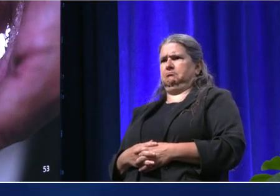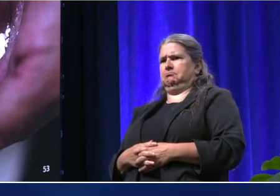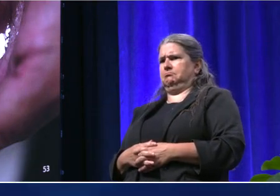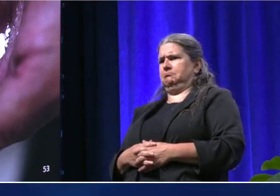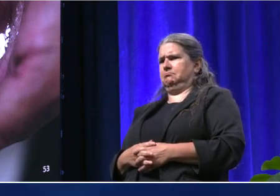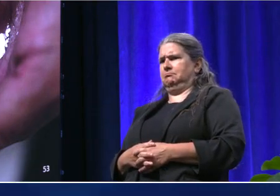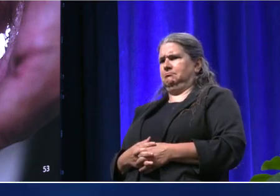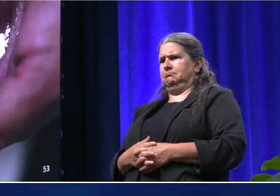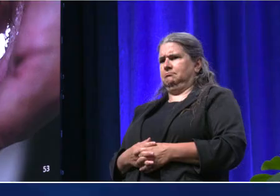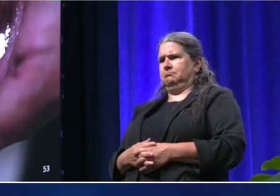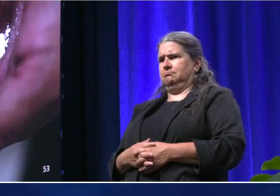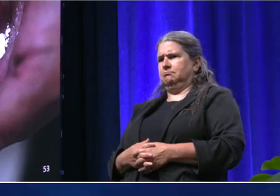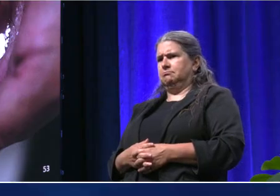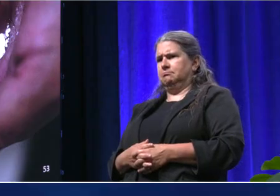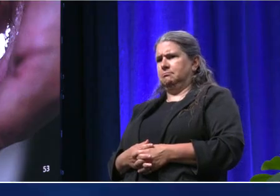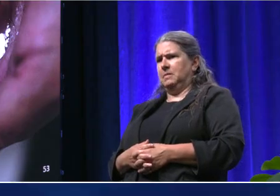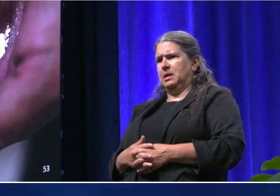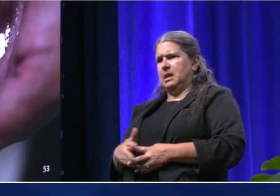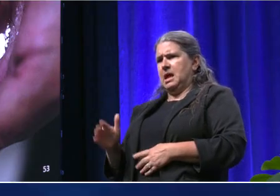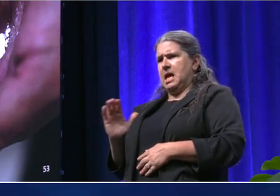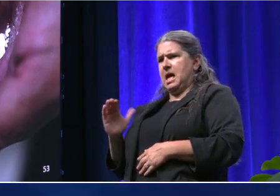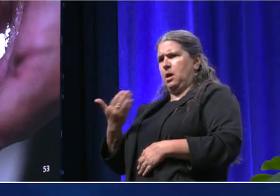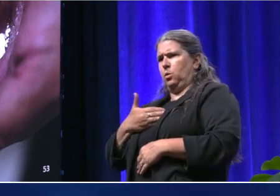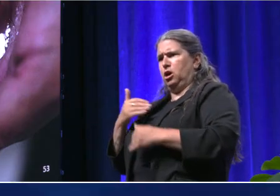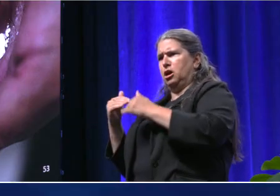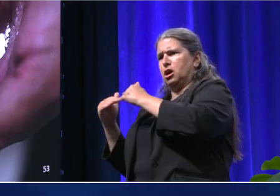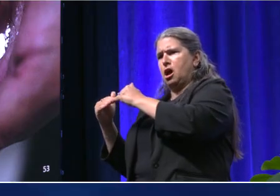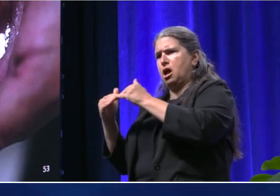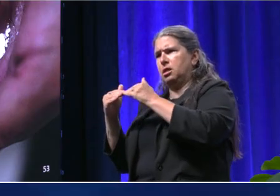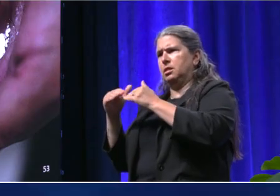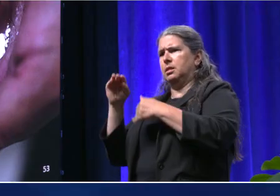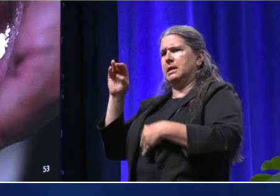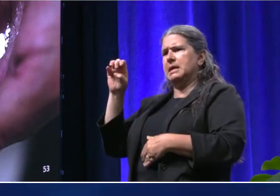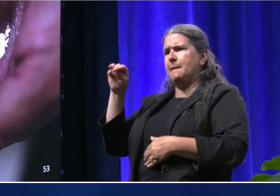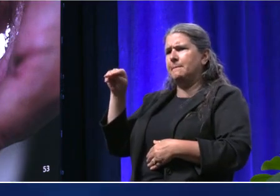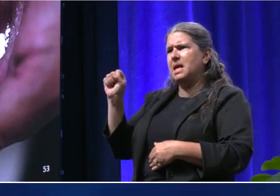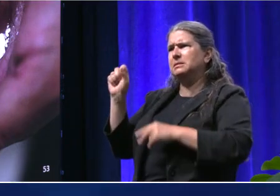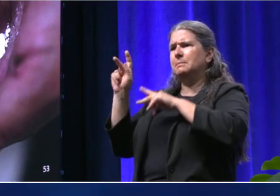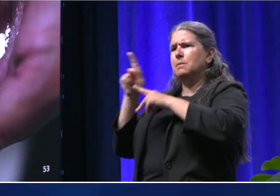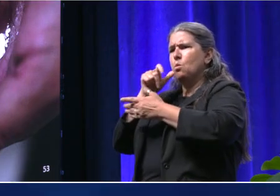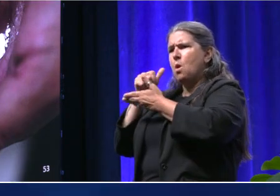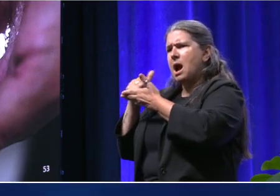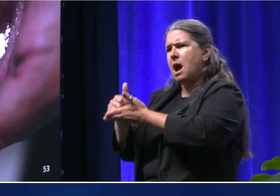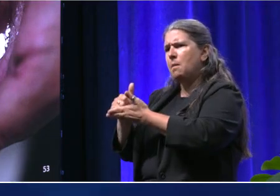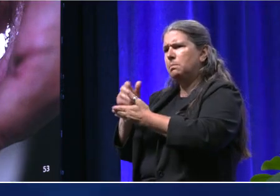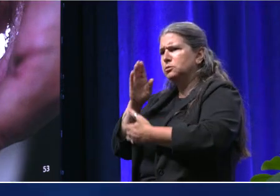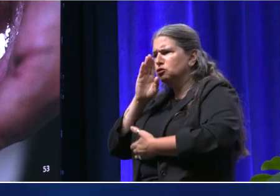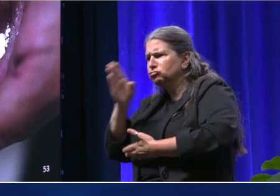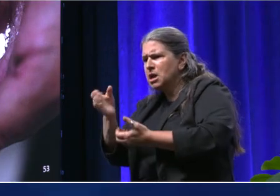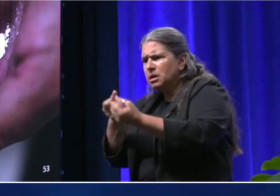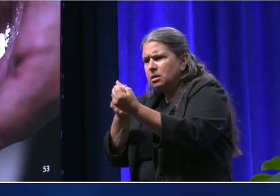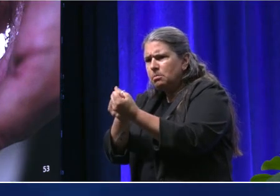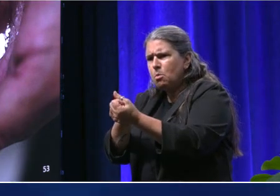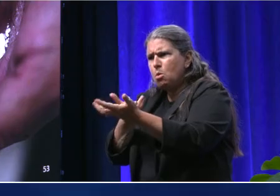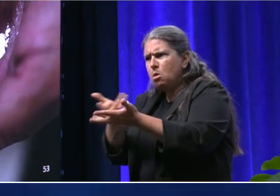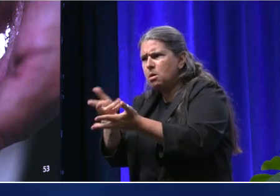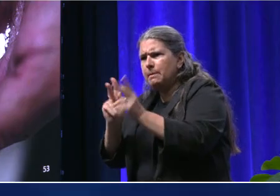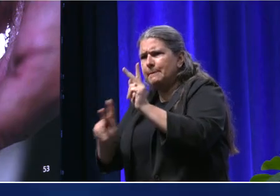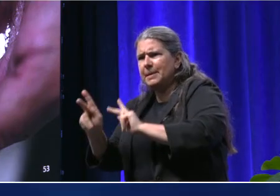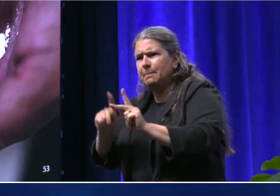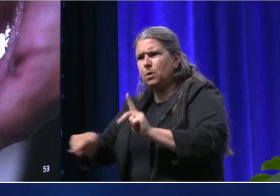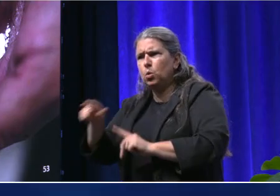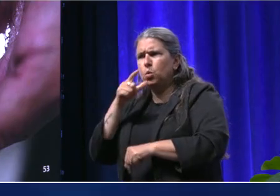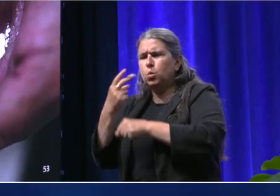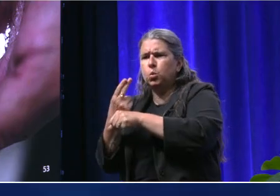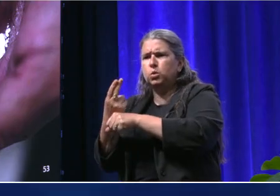time, our colleagues who are EMS and paramedics, people who work directly with on the front lines with people who use drugs, are like,